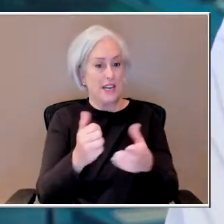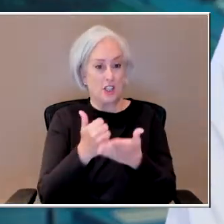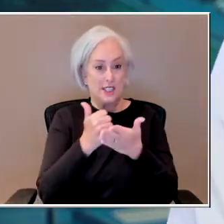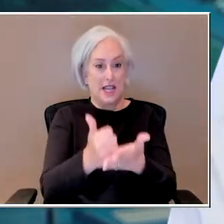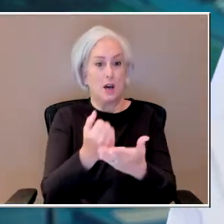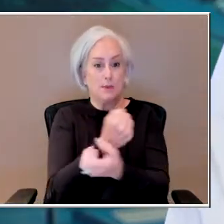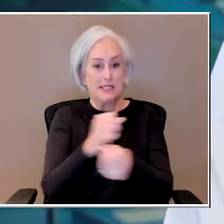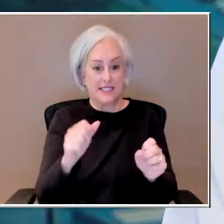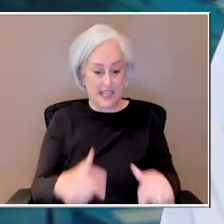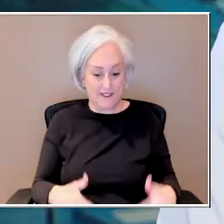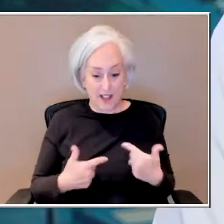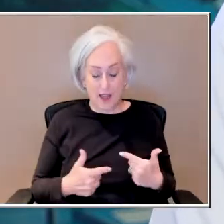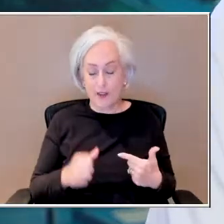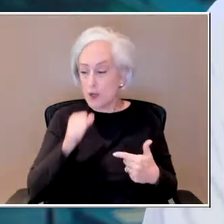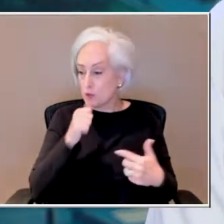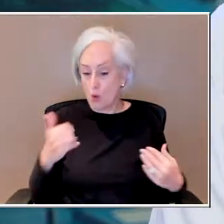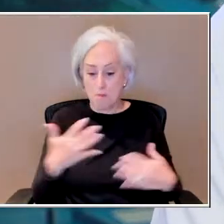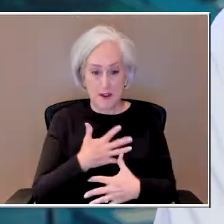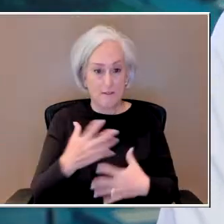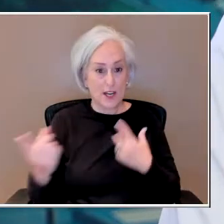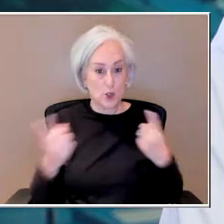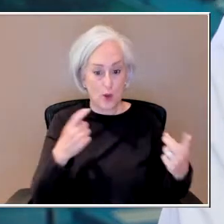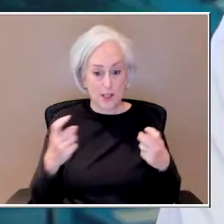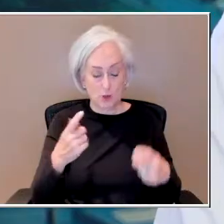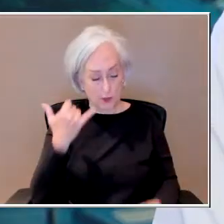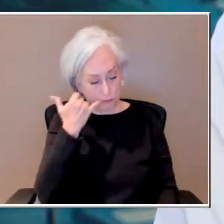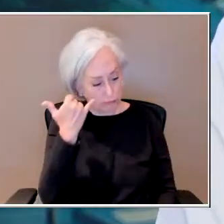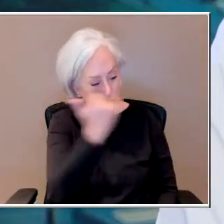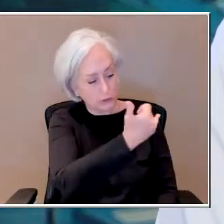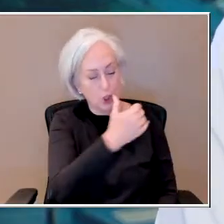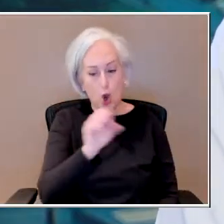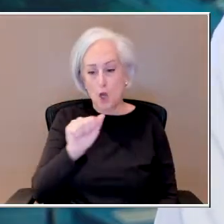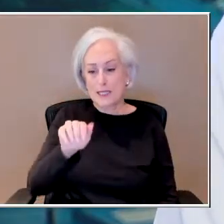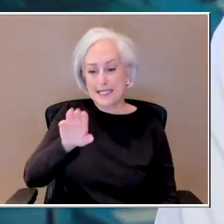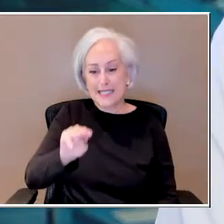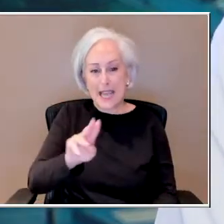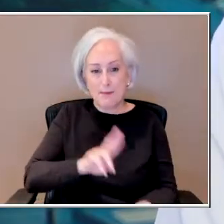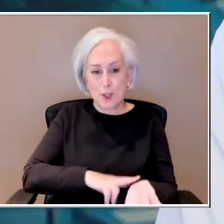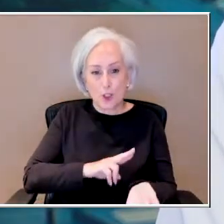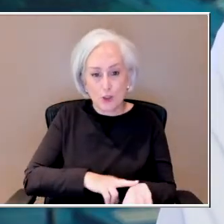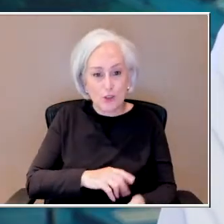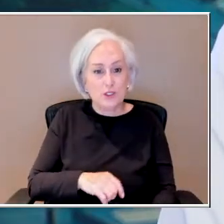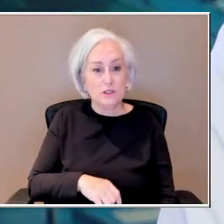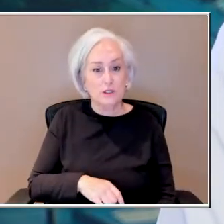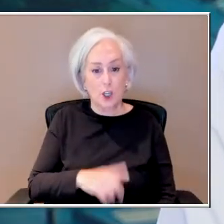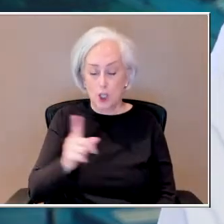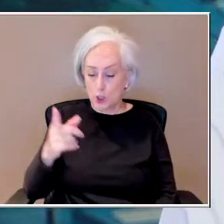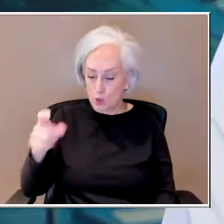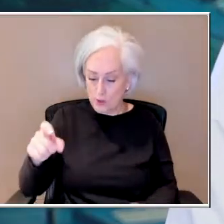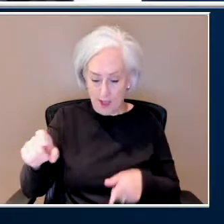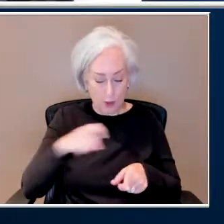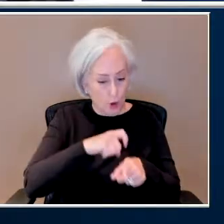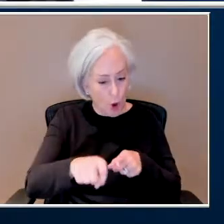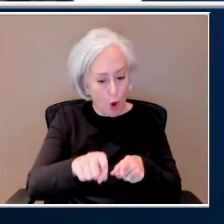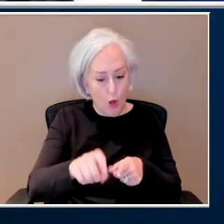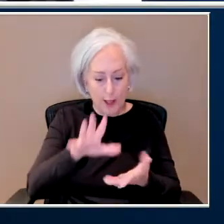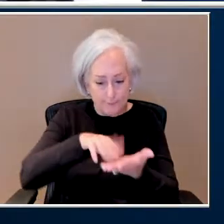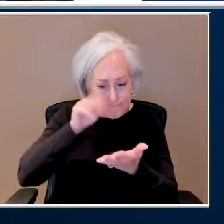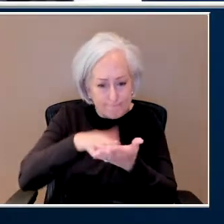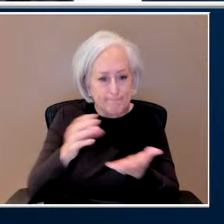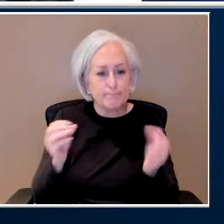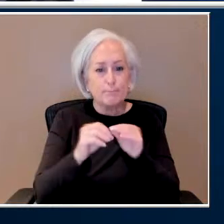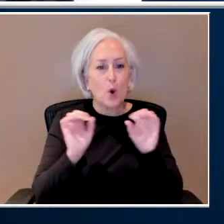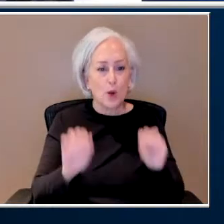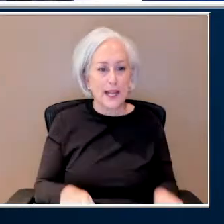Sam, get some more information, and it doesn't hurt to make a phone call and get educated. Absolutely. So. Sam, what's the